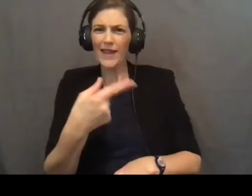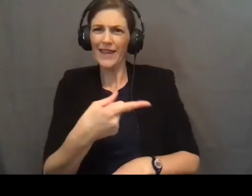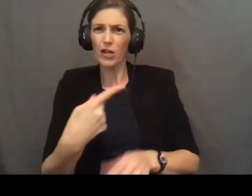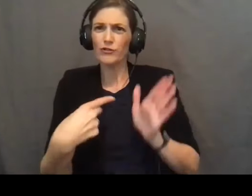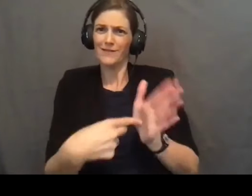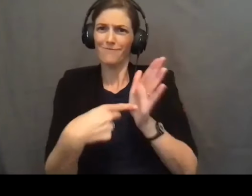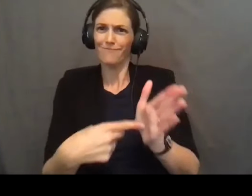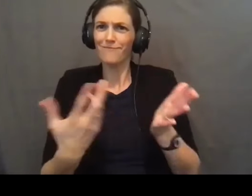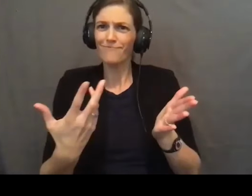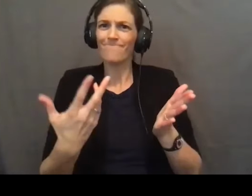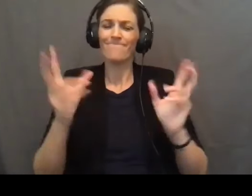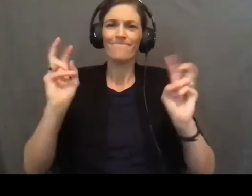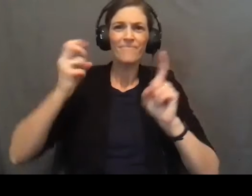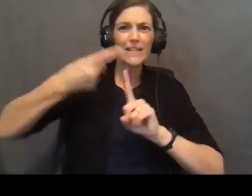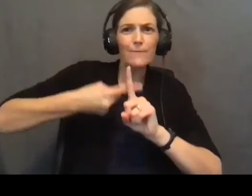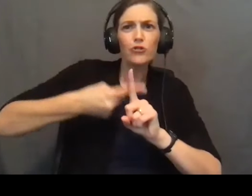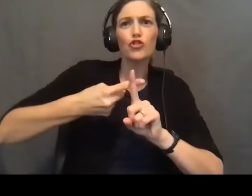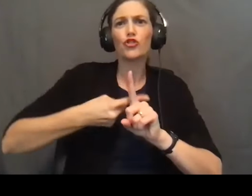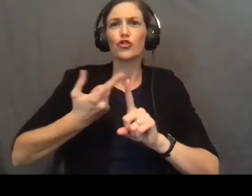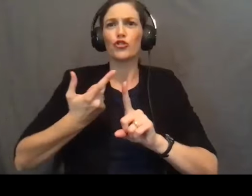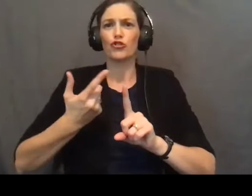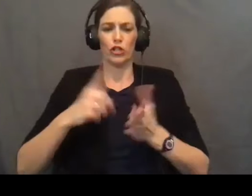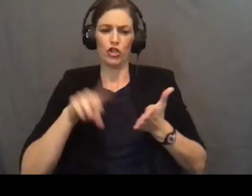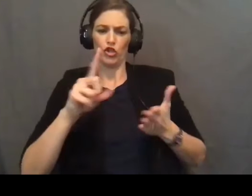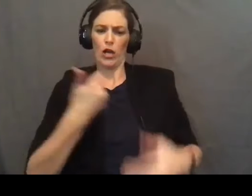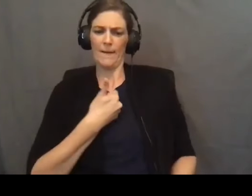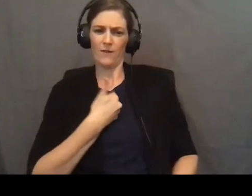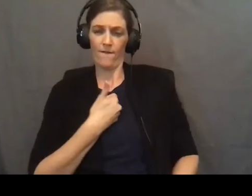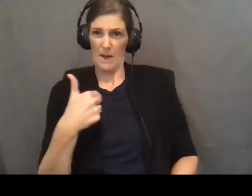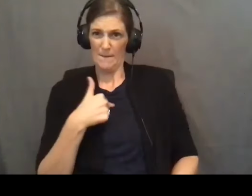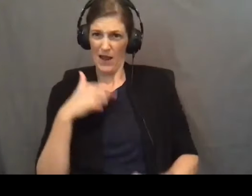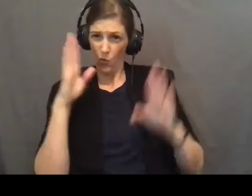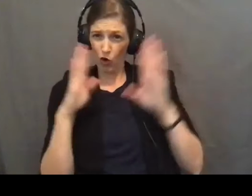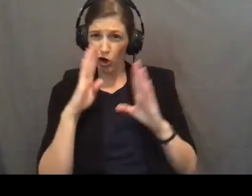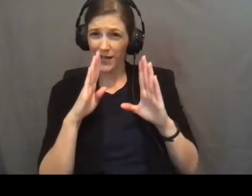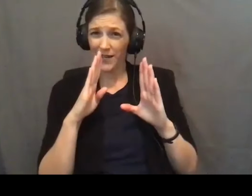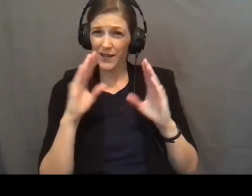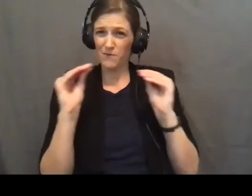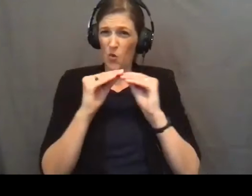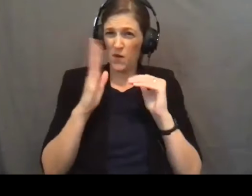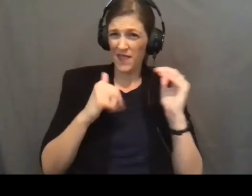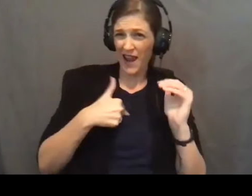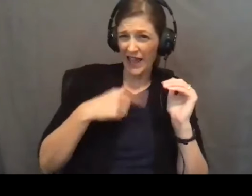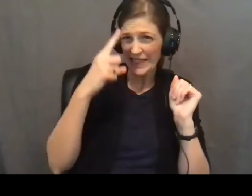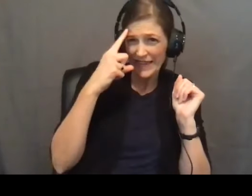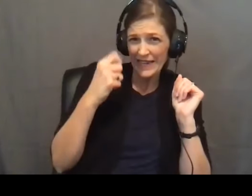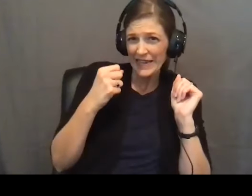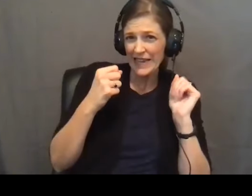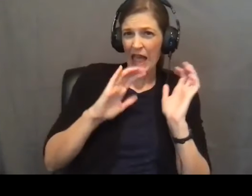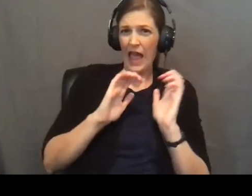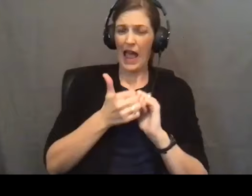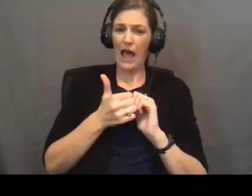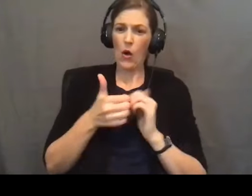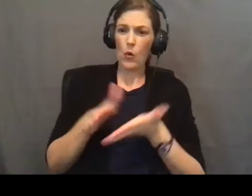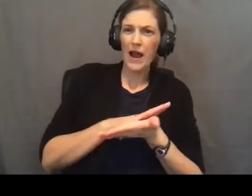temperature or a thermometer you can take of yourself to see am I worrying more than I think I am? How gracious am